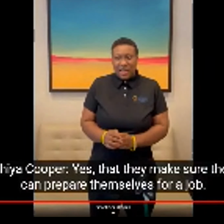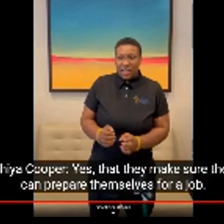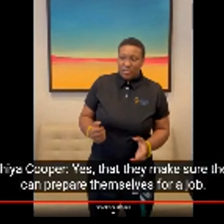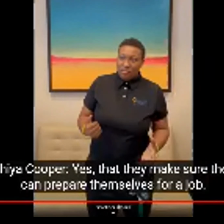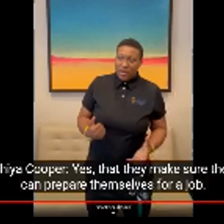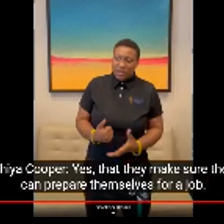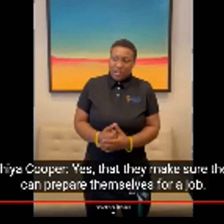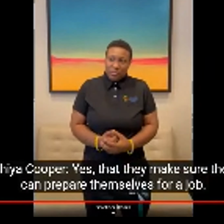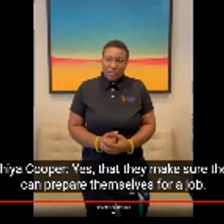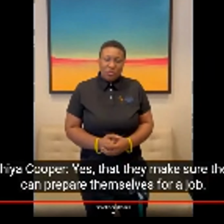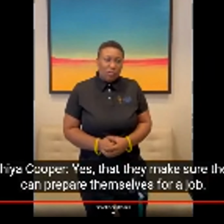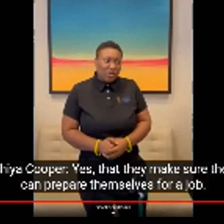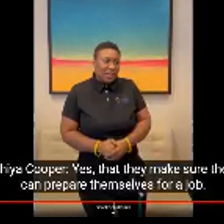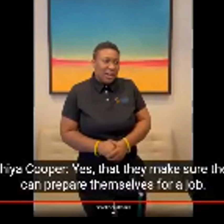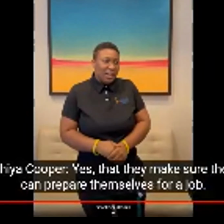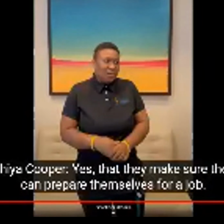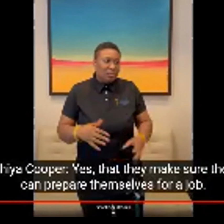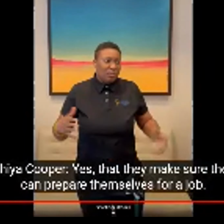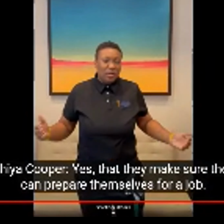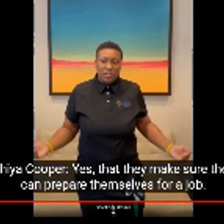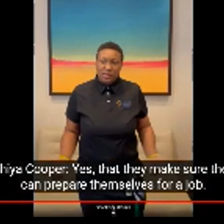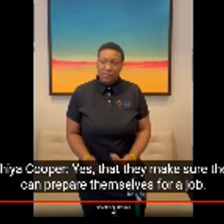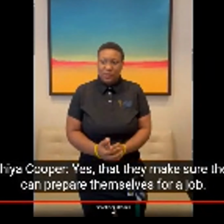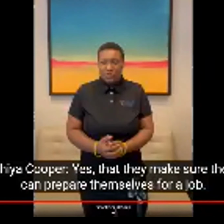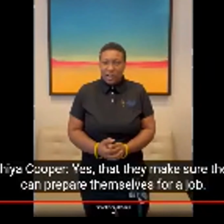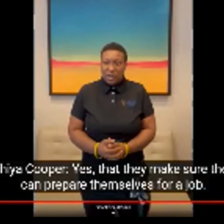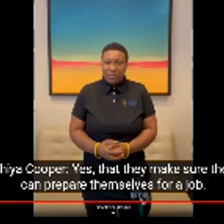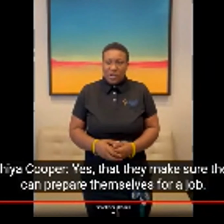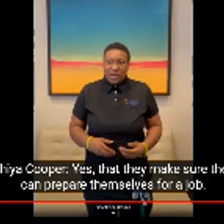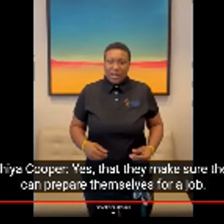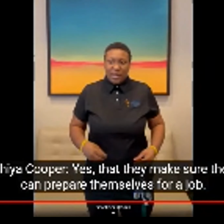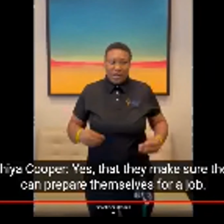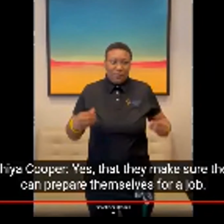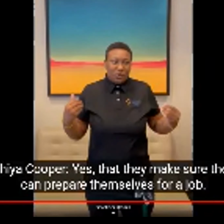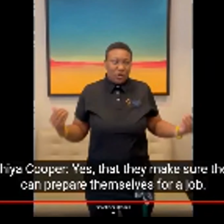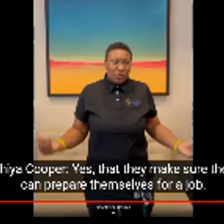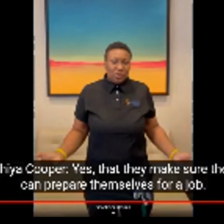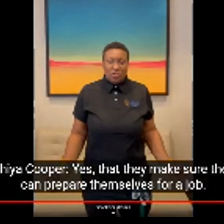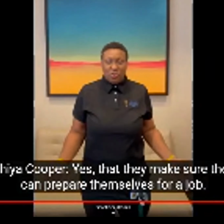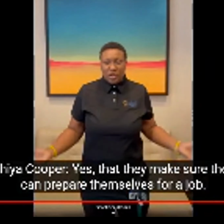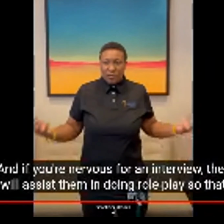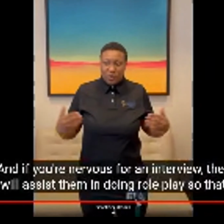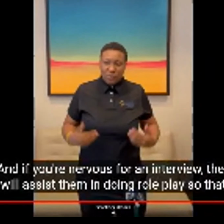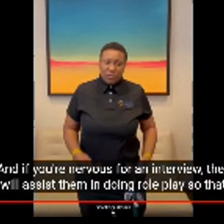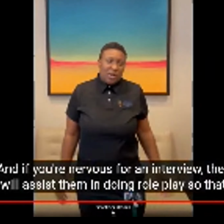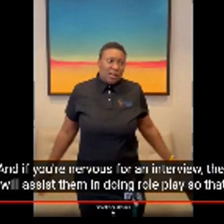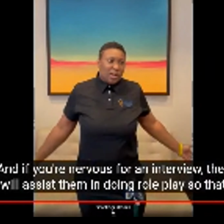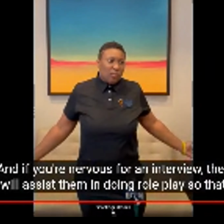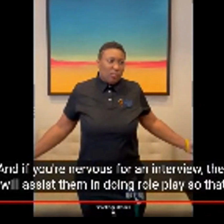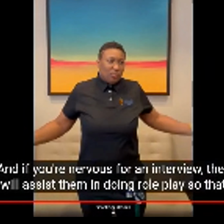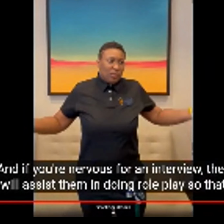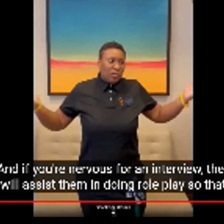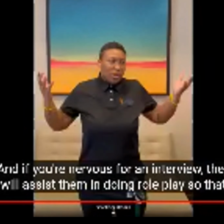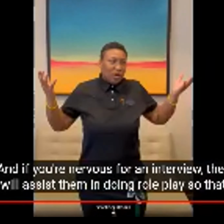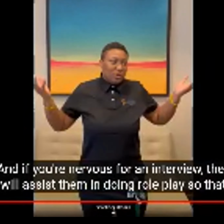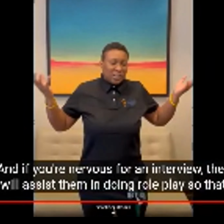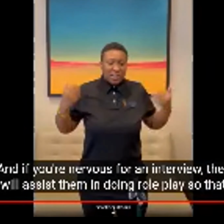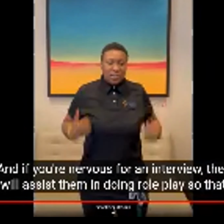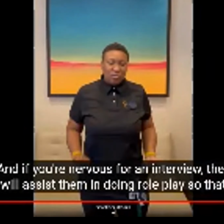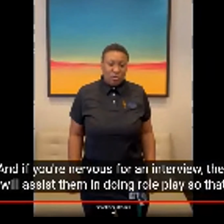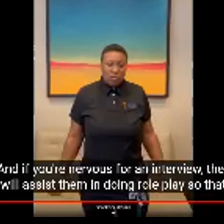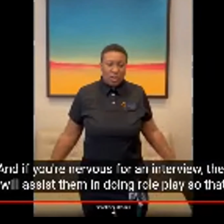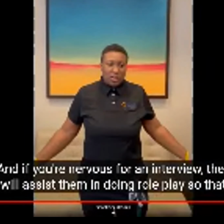Yes, that to make sure they can prepare themselves for a job. And if they're nervous to go on an interview, they